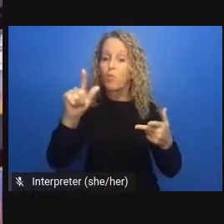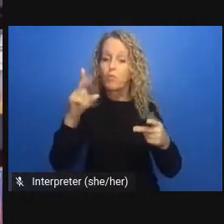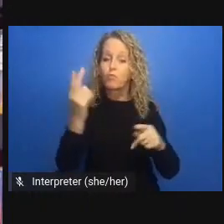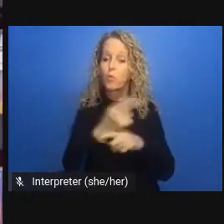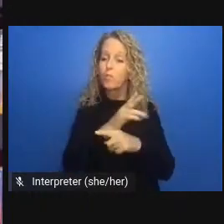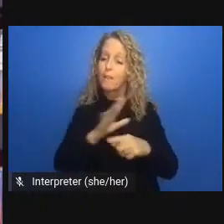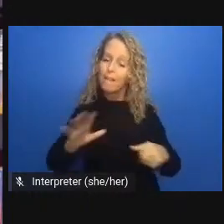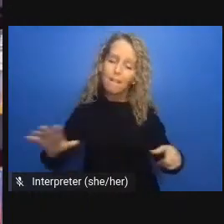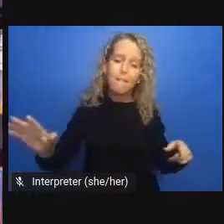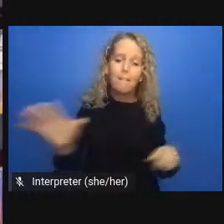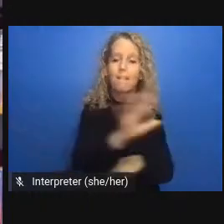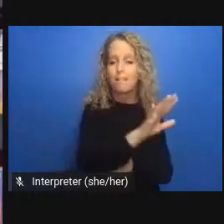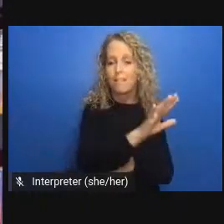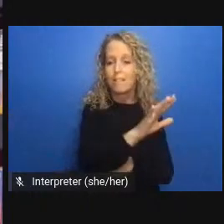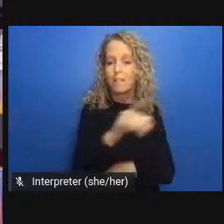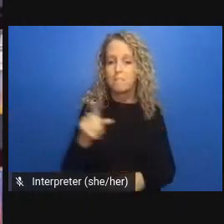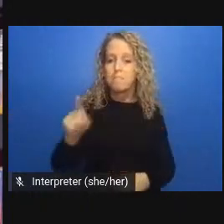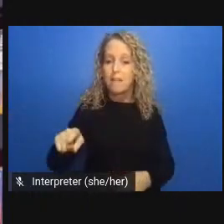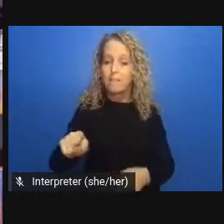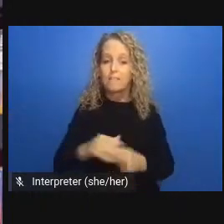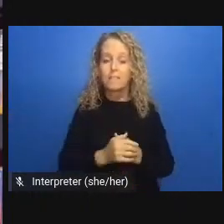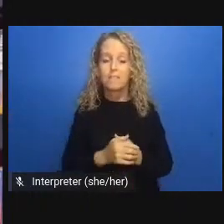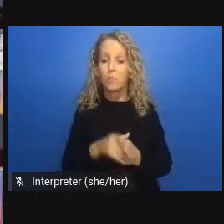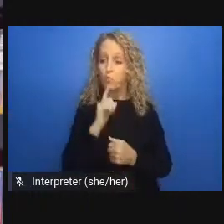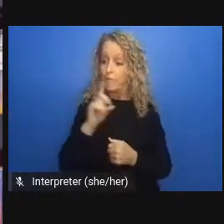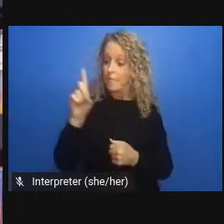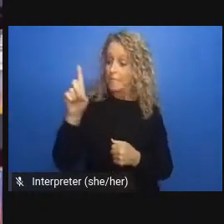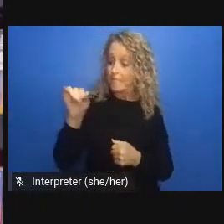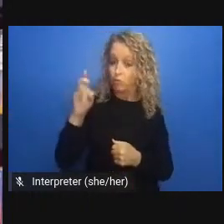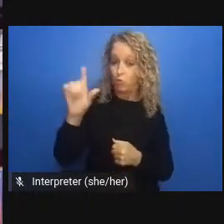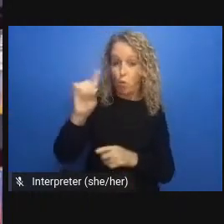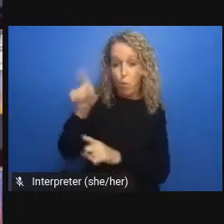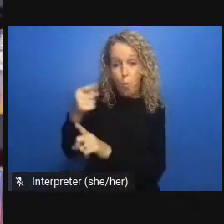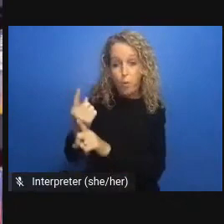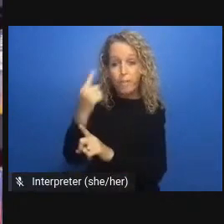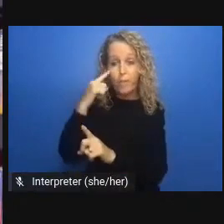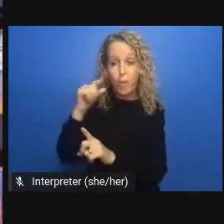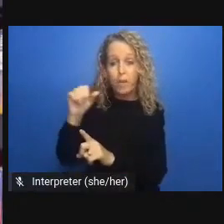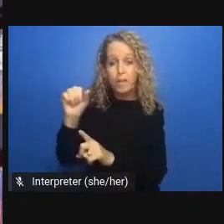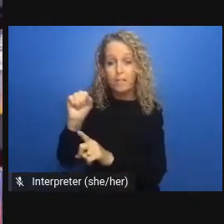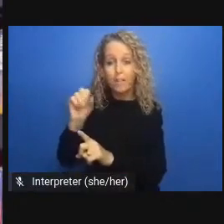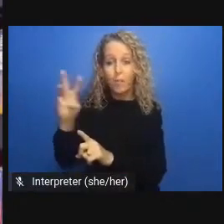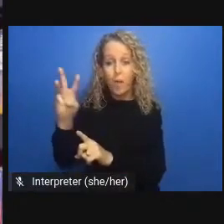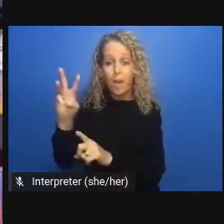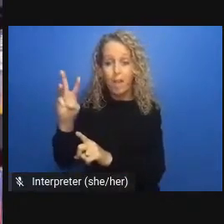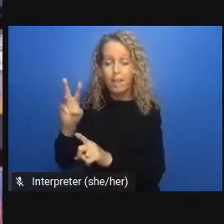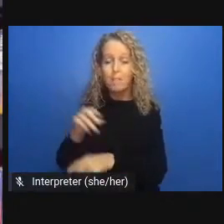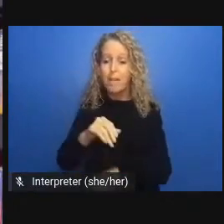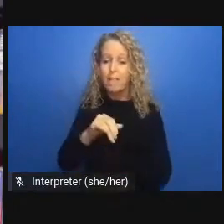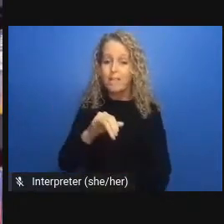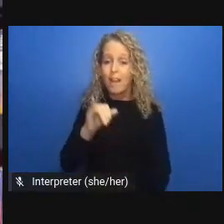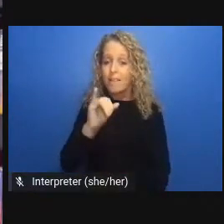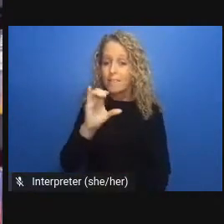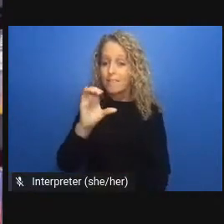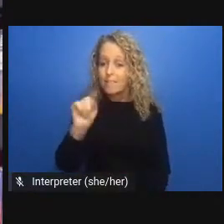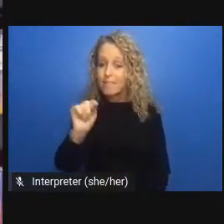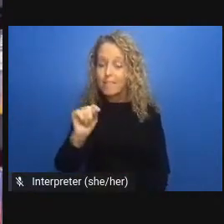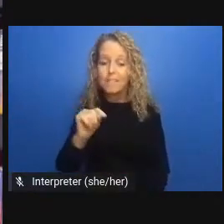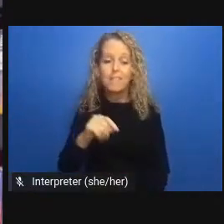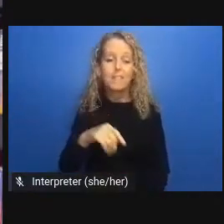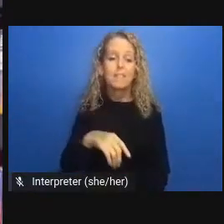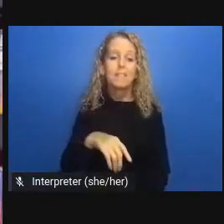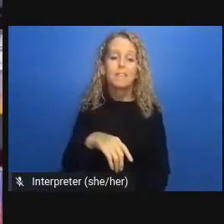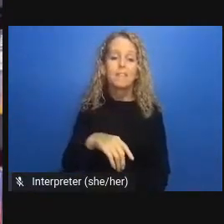because digital influences not just the software firms, but really the ICT firms, you know, and really